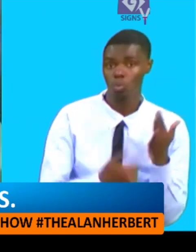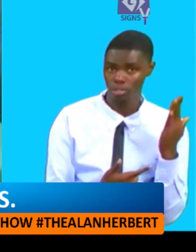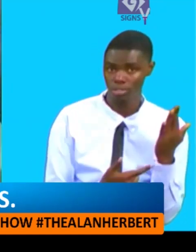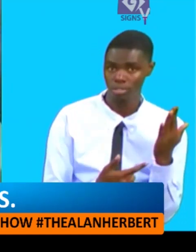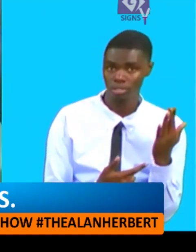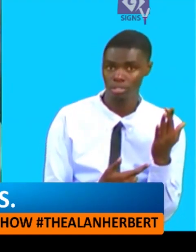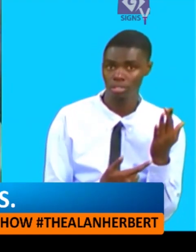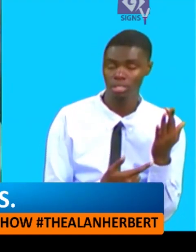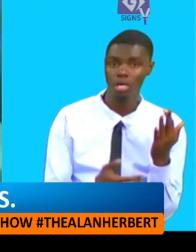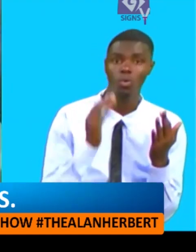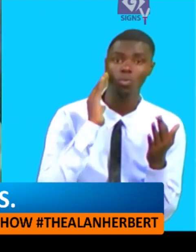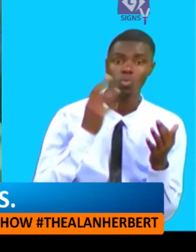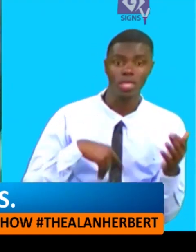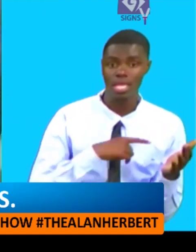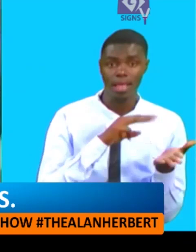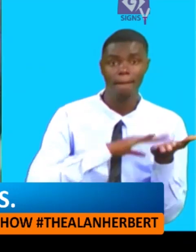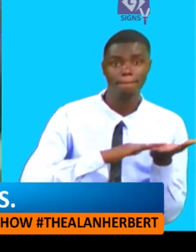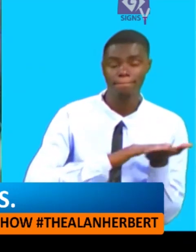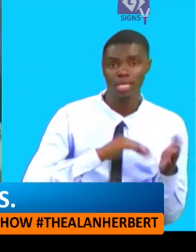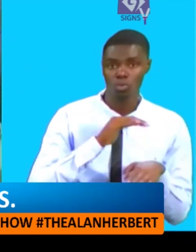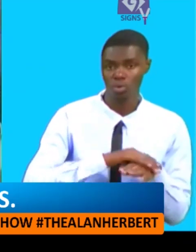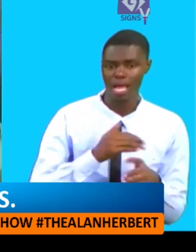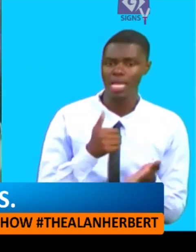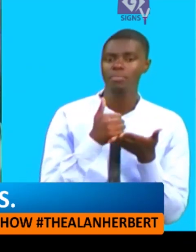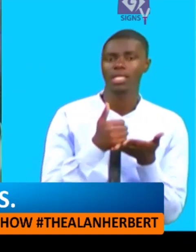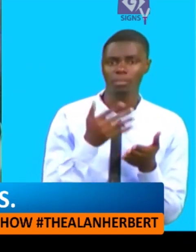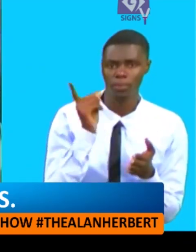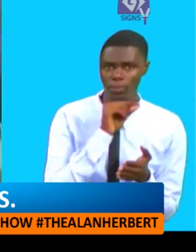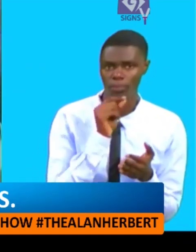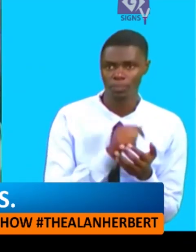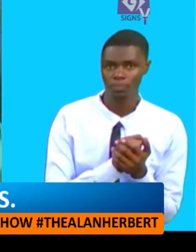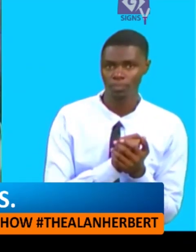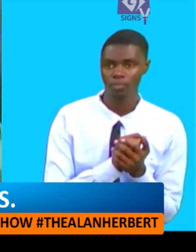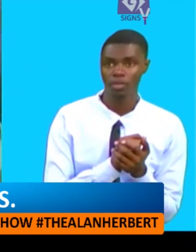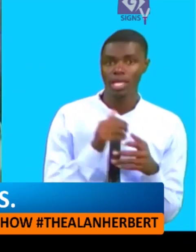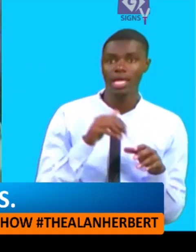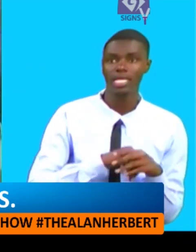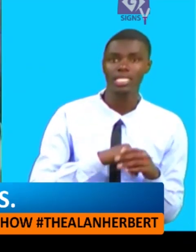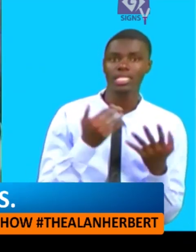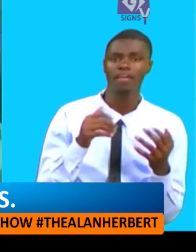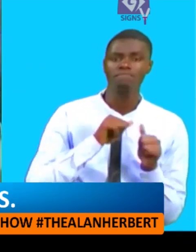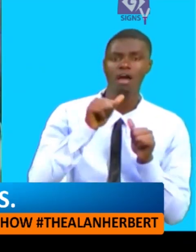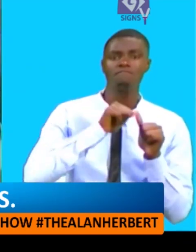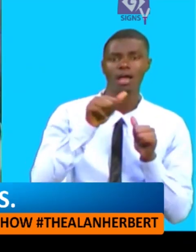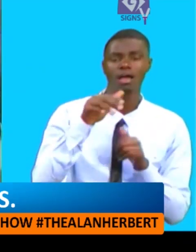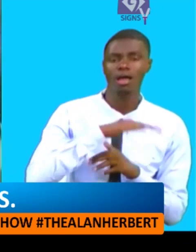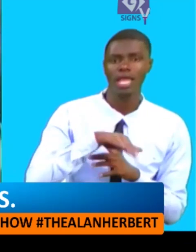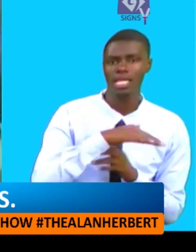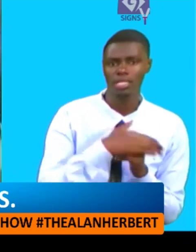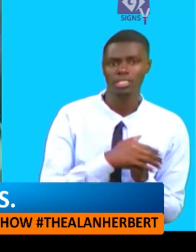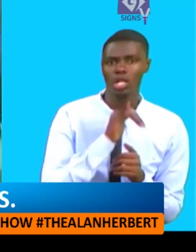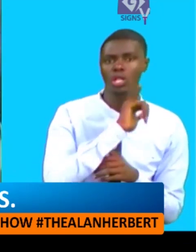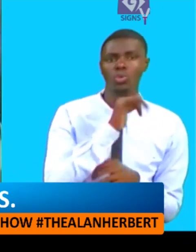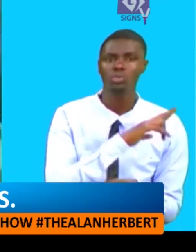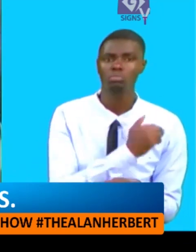we base on. And it has helped, especially in the far-flung areas, because you find